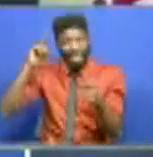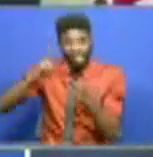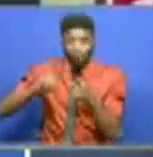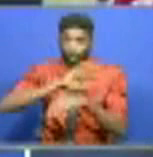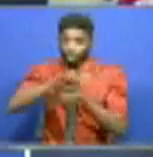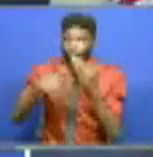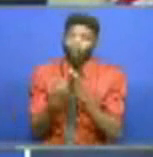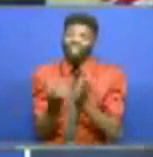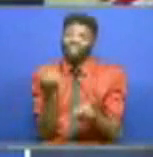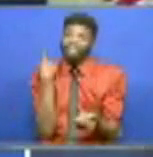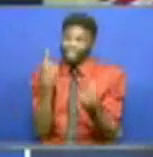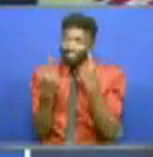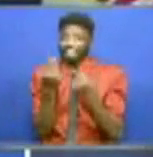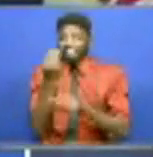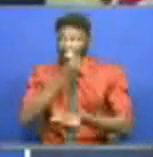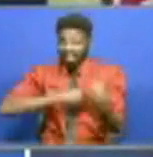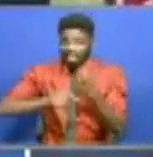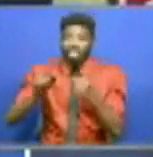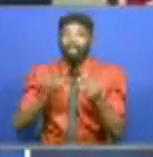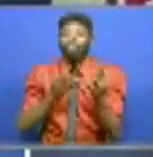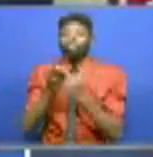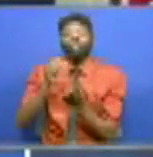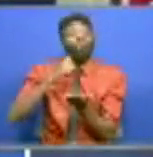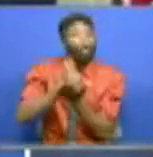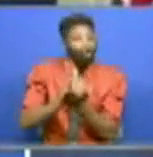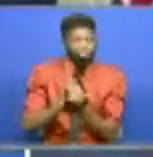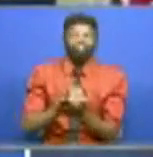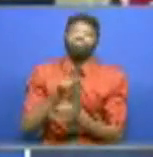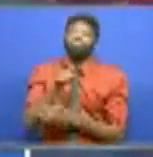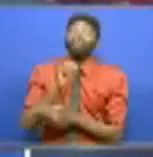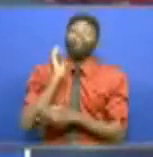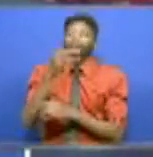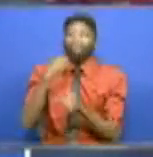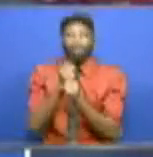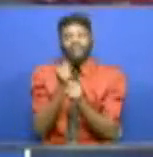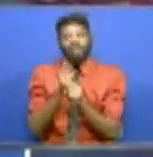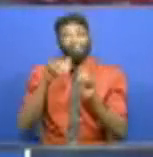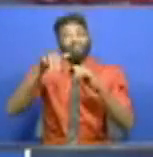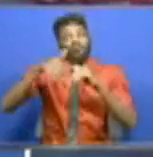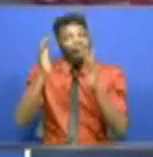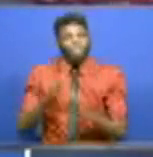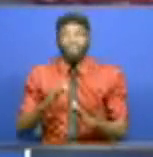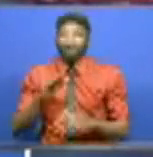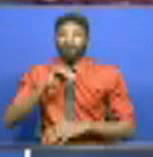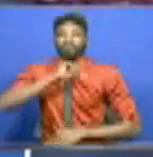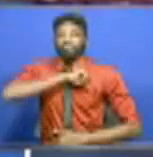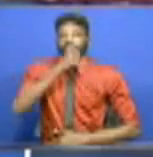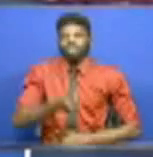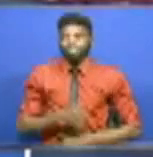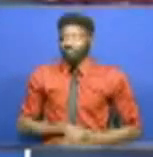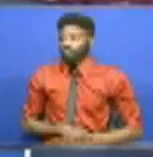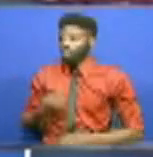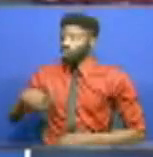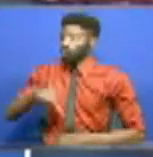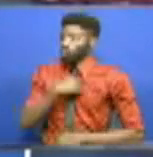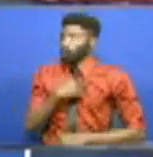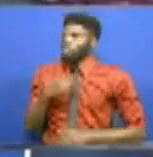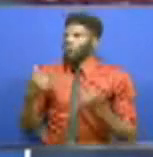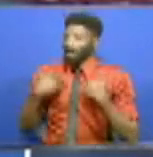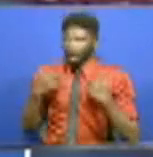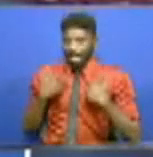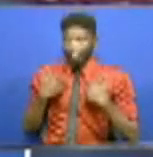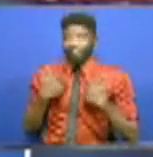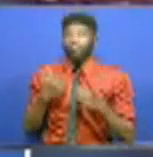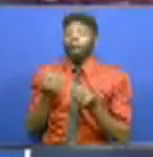auction will distort the lucrative markets, further disadvantaging farmers. We have buyers overseas who buy our